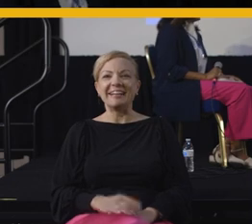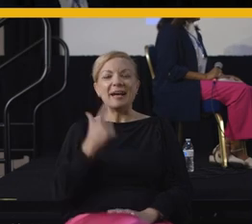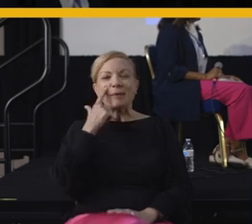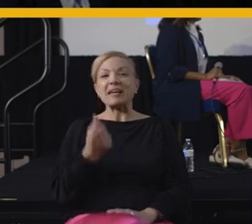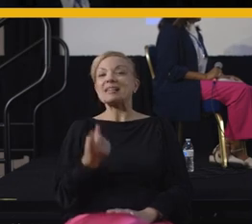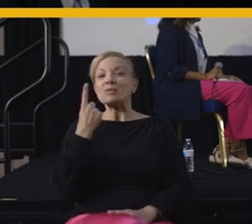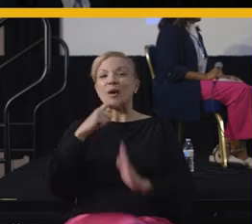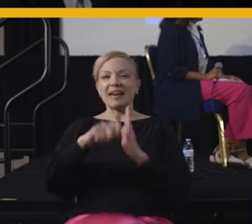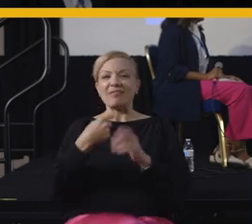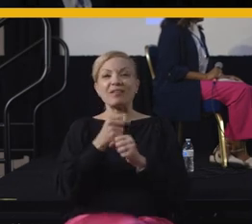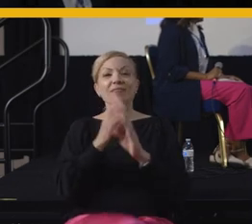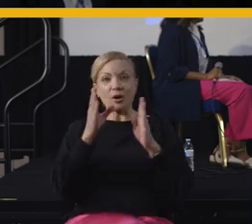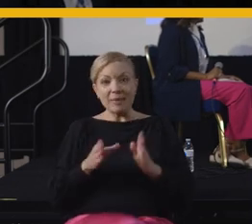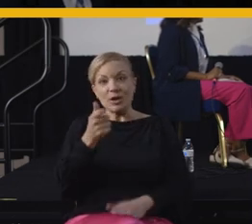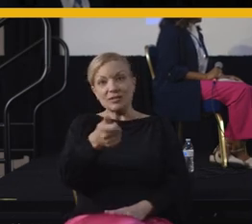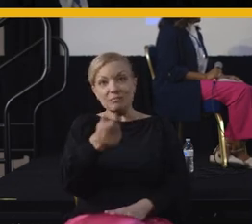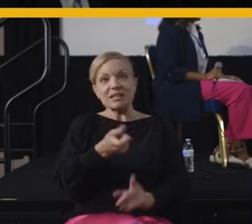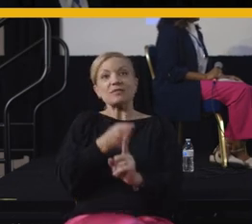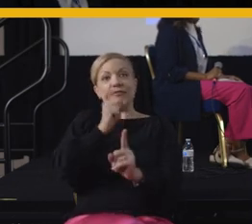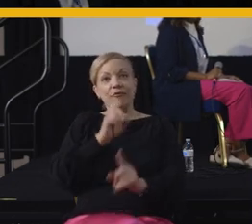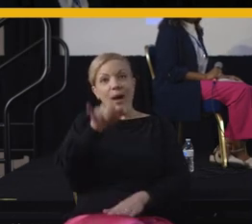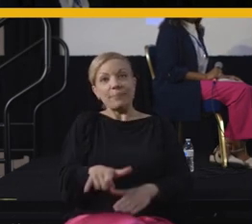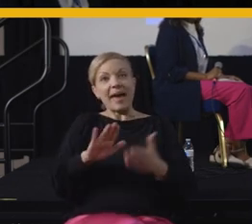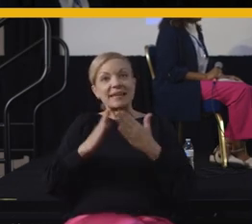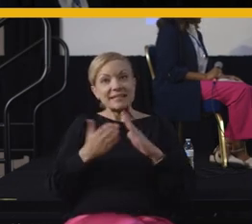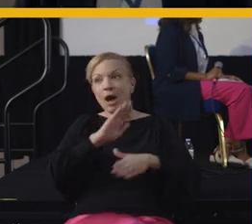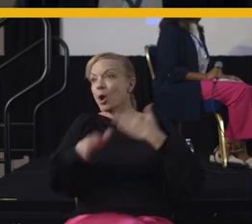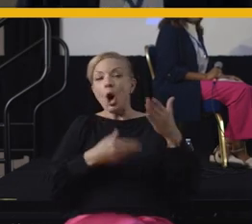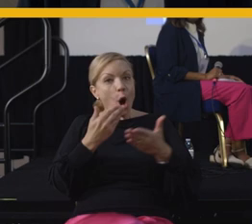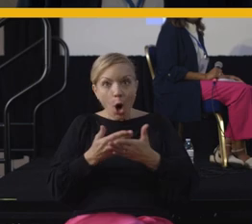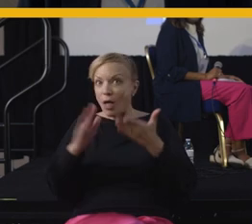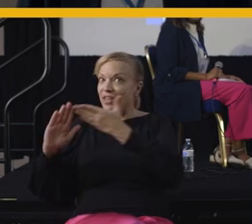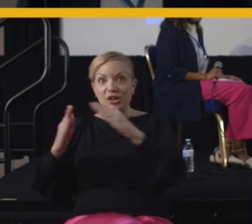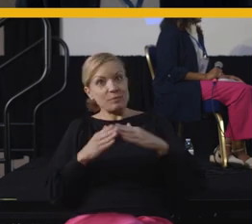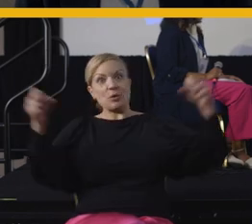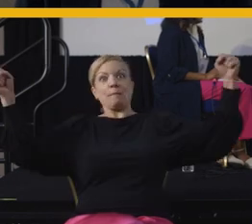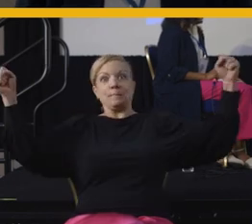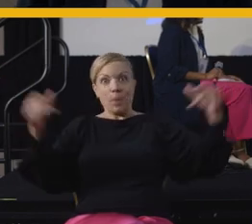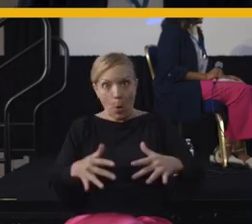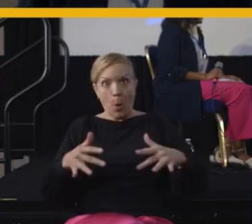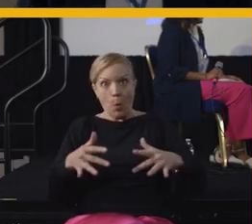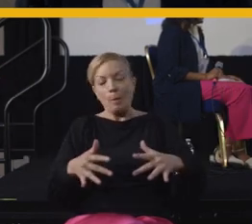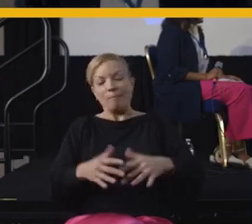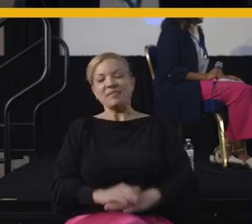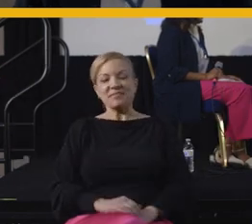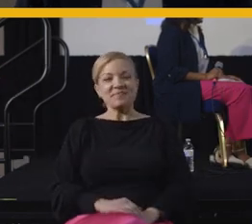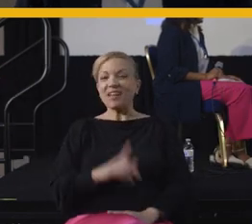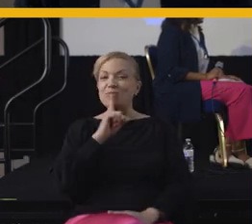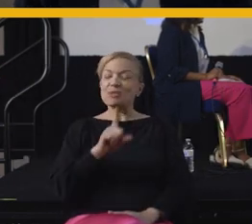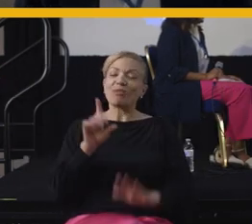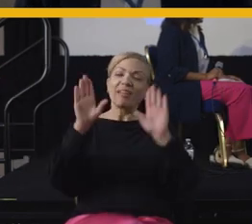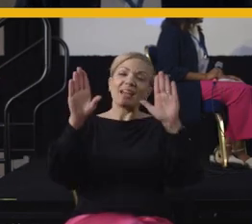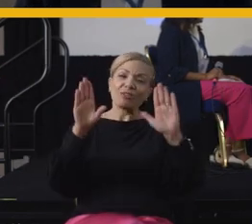because one of the filmmakers was from that town. The whole world turned out, and it was